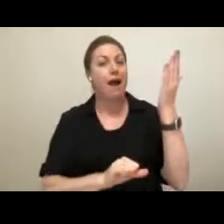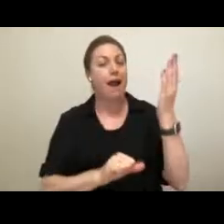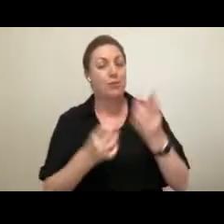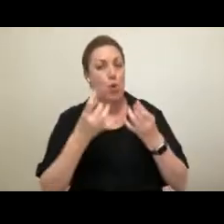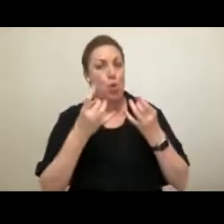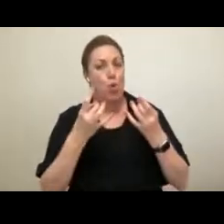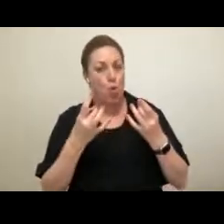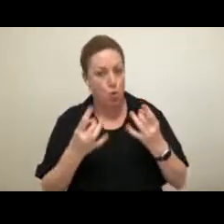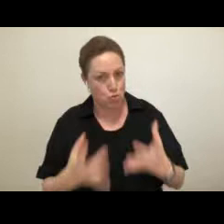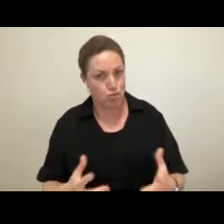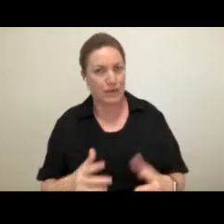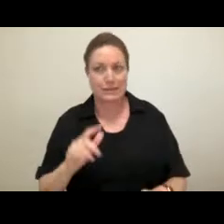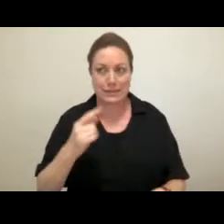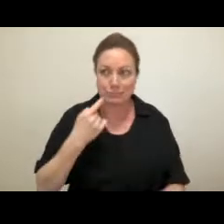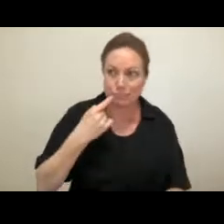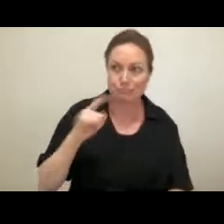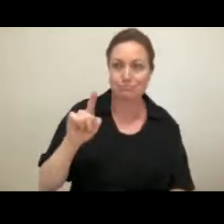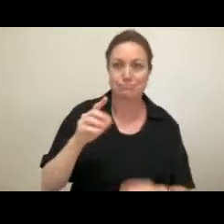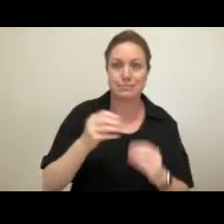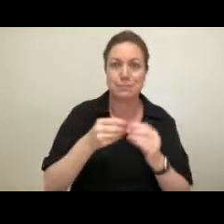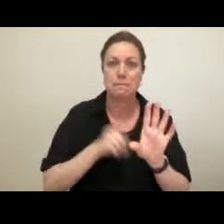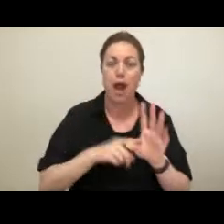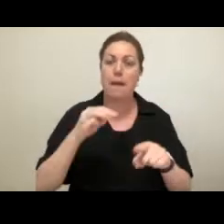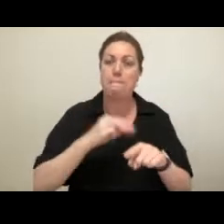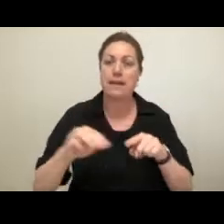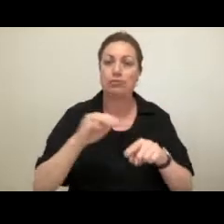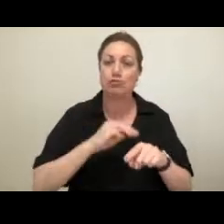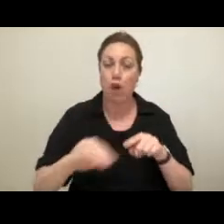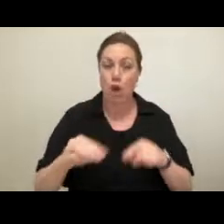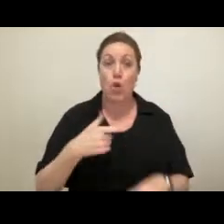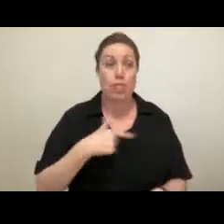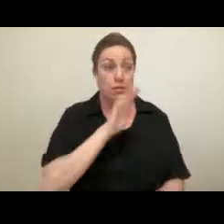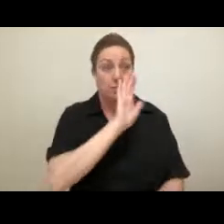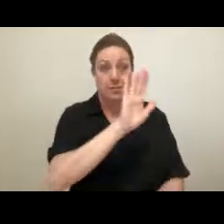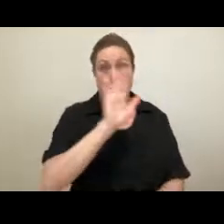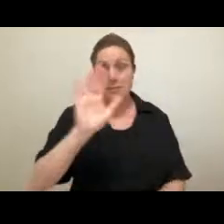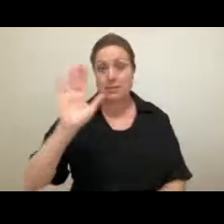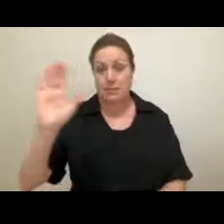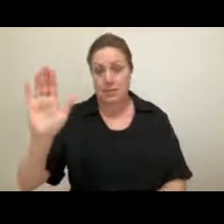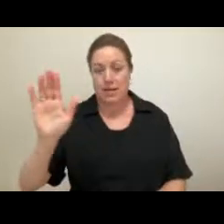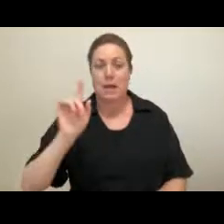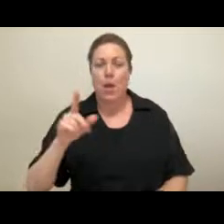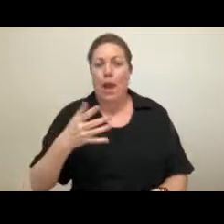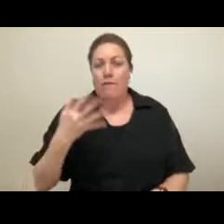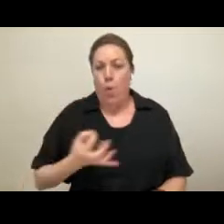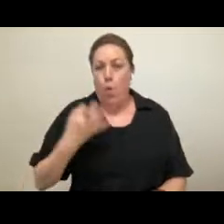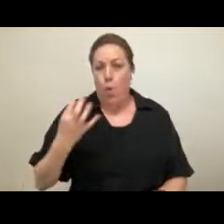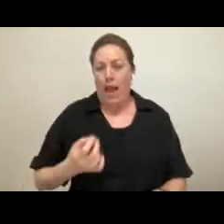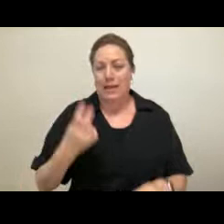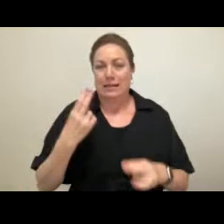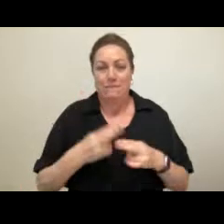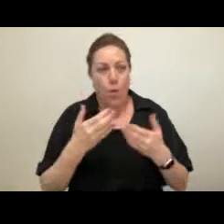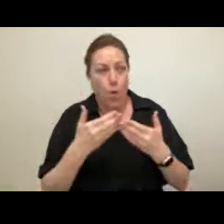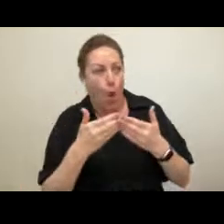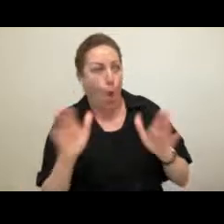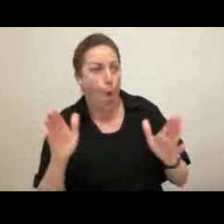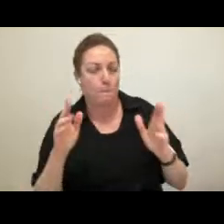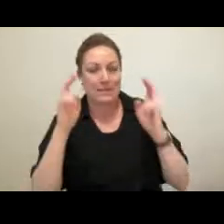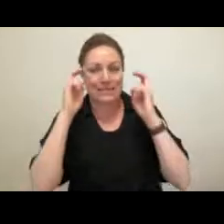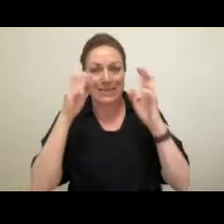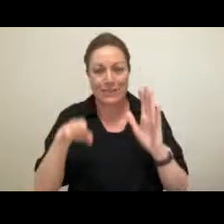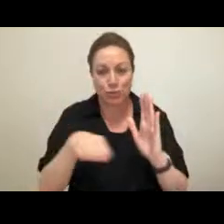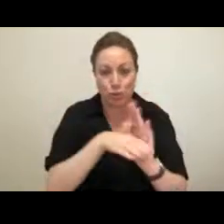being installed as we speak, but we have to wait for the stations to open. Here you can see 4 images